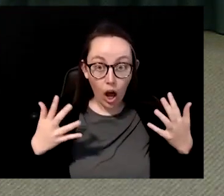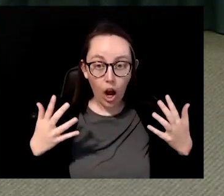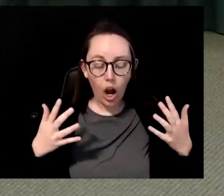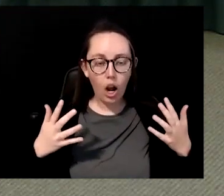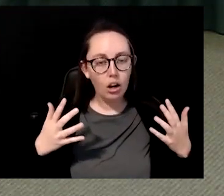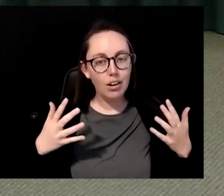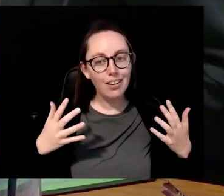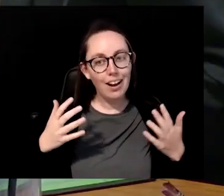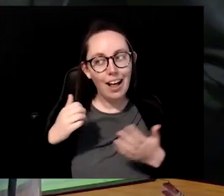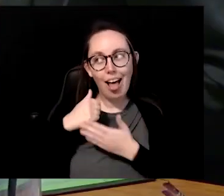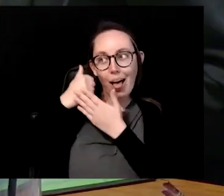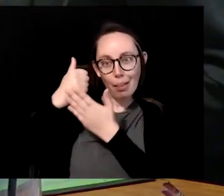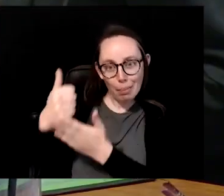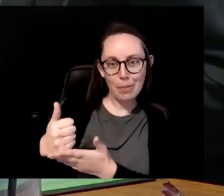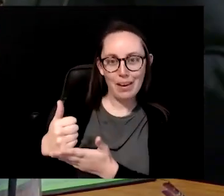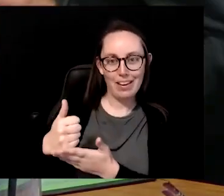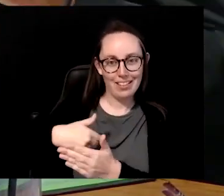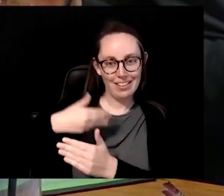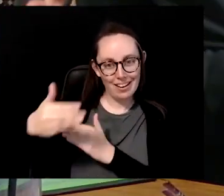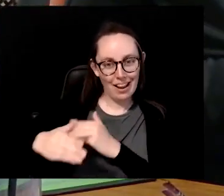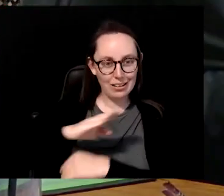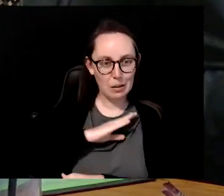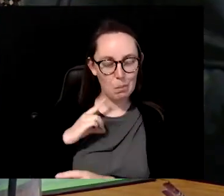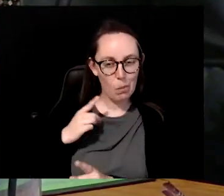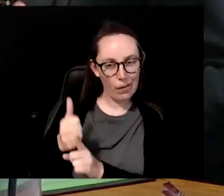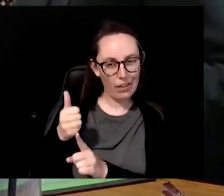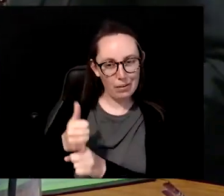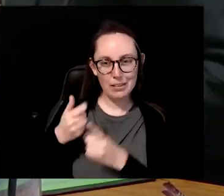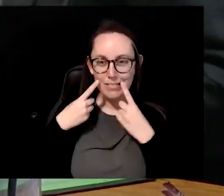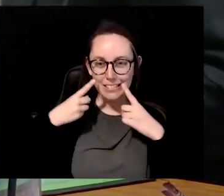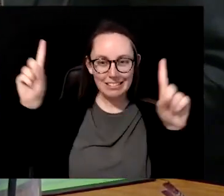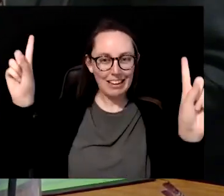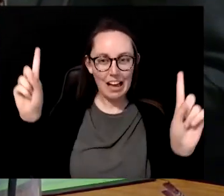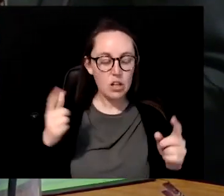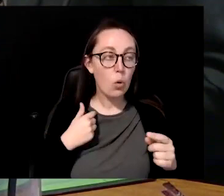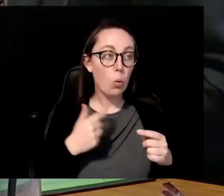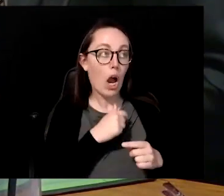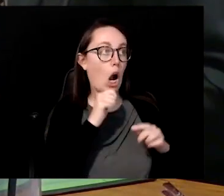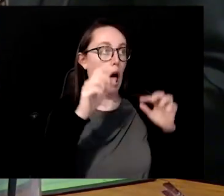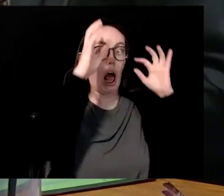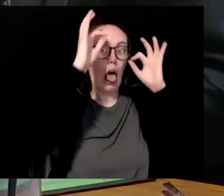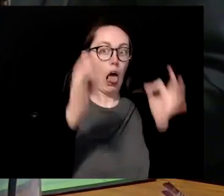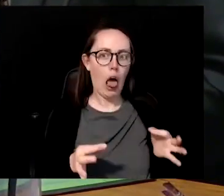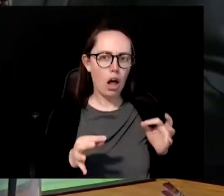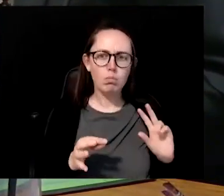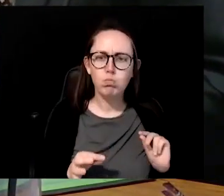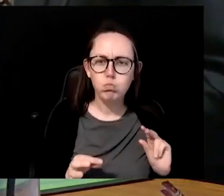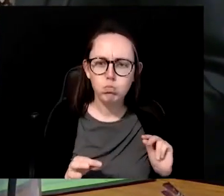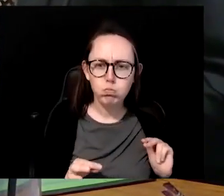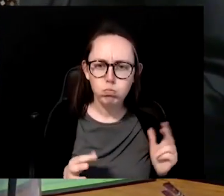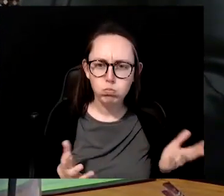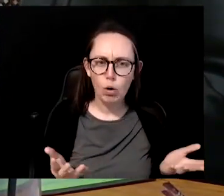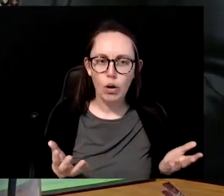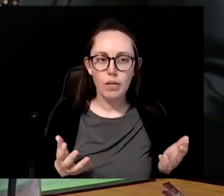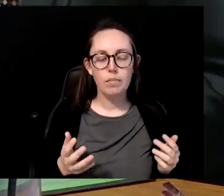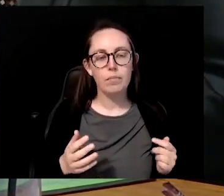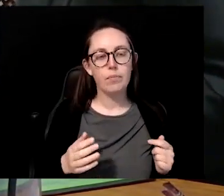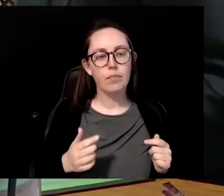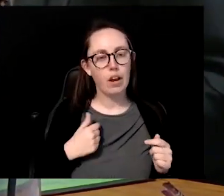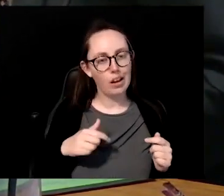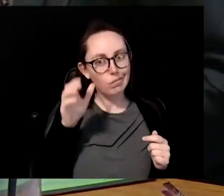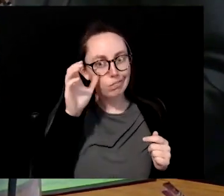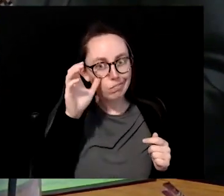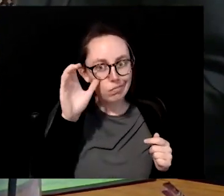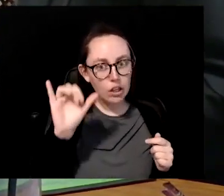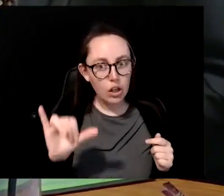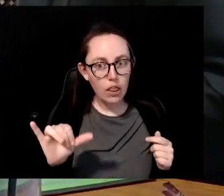making a decision however I you know I hear that and I I should point out that like originally this was supposed